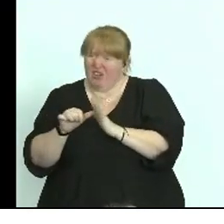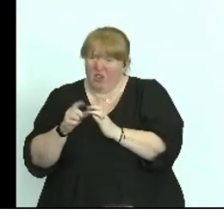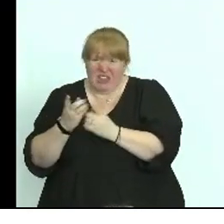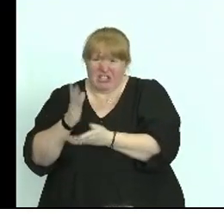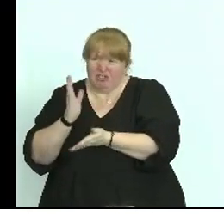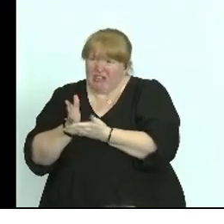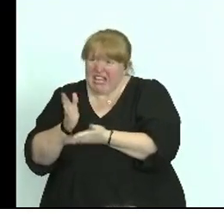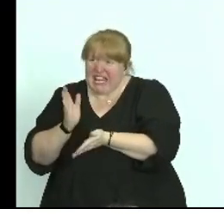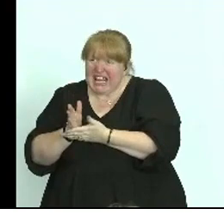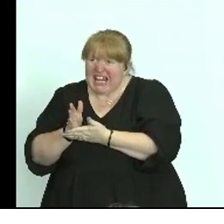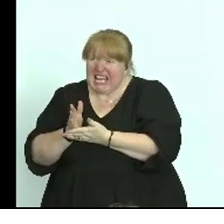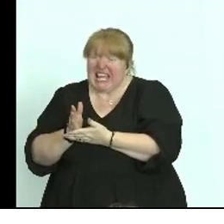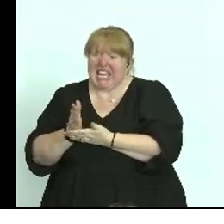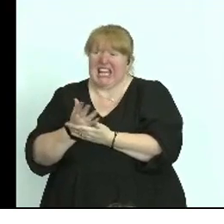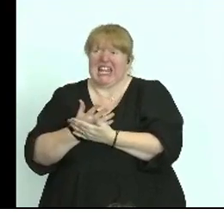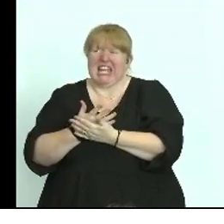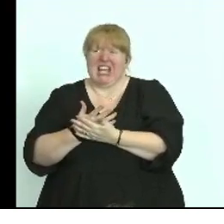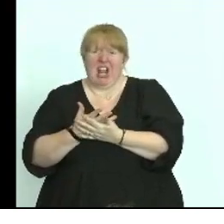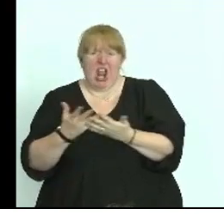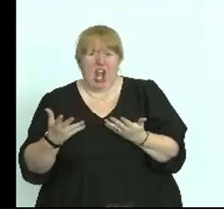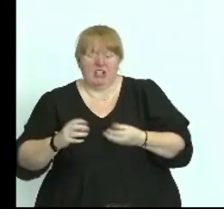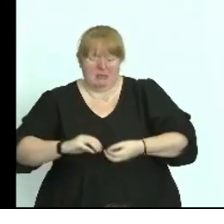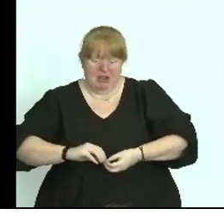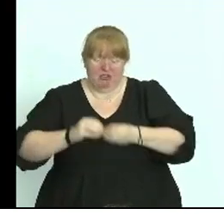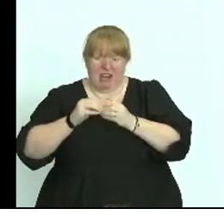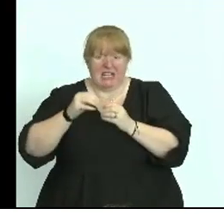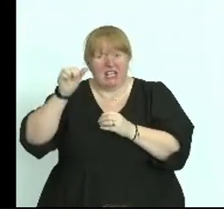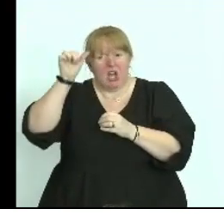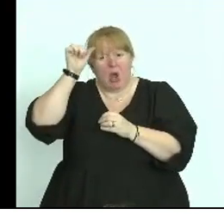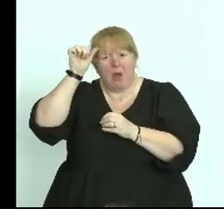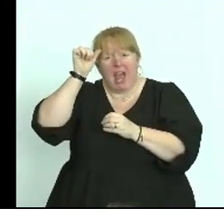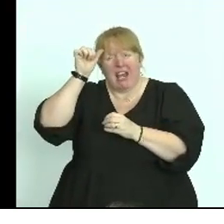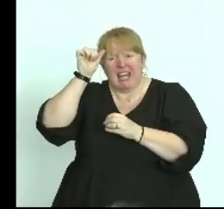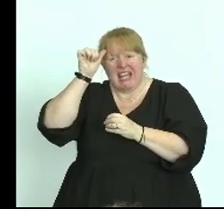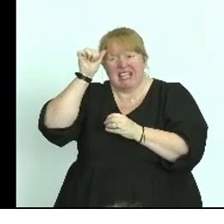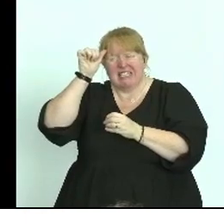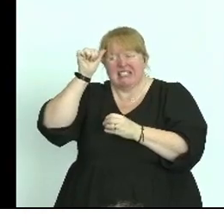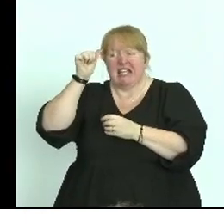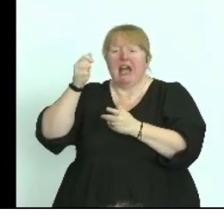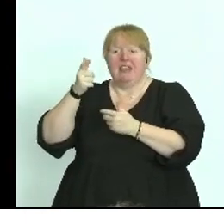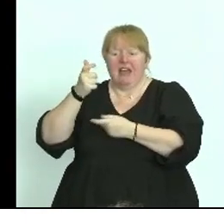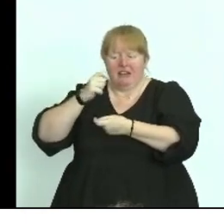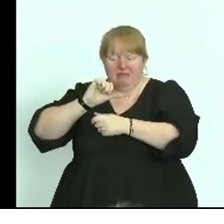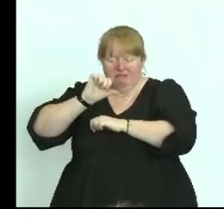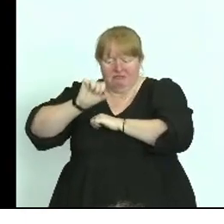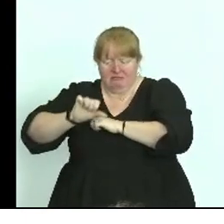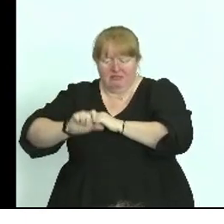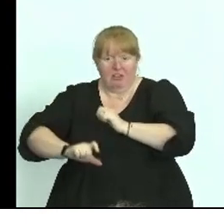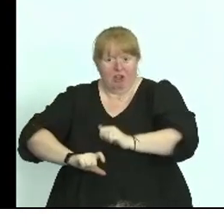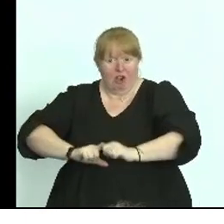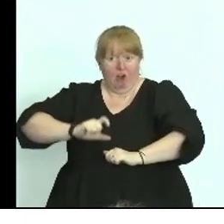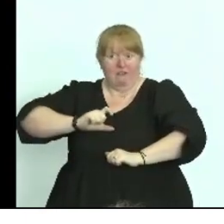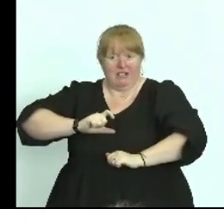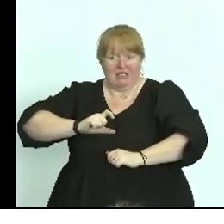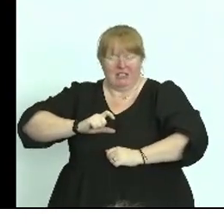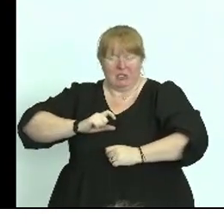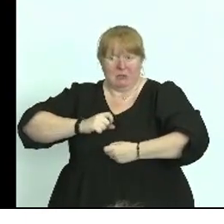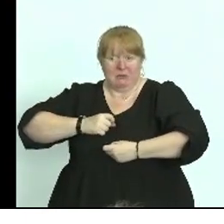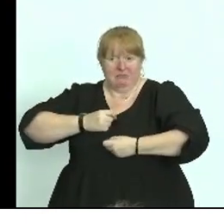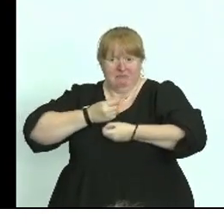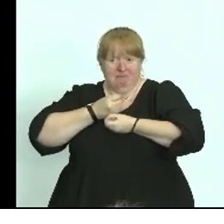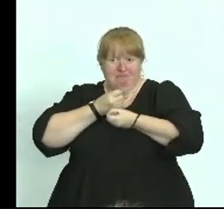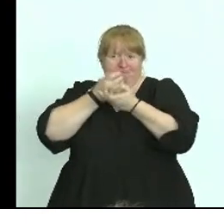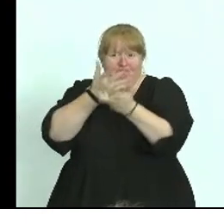things, are they? It's a lot is about creating awareness and the confidence as well to say when something's not